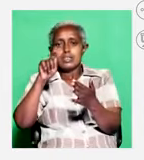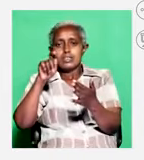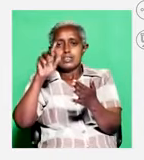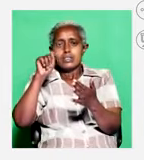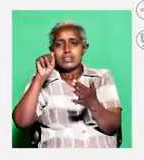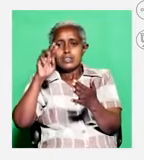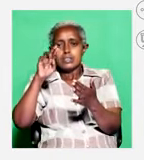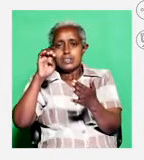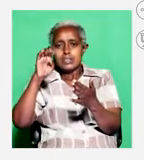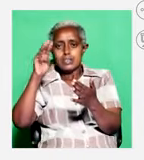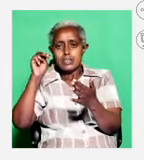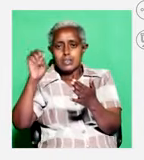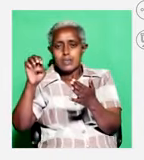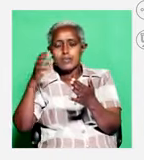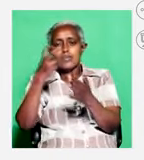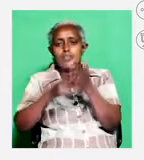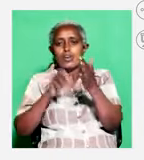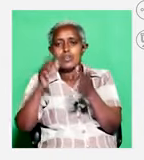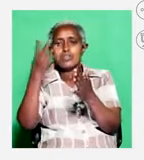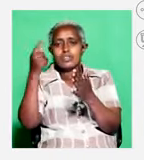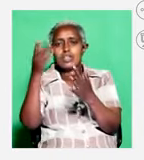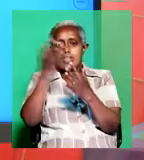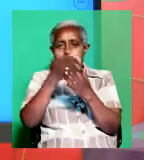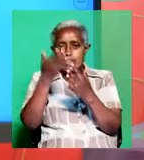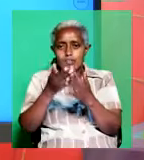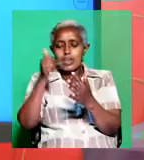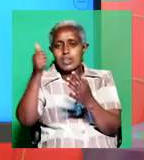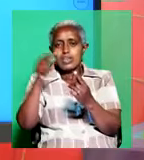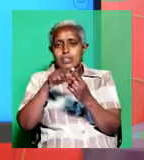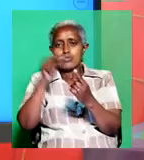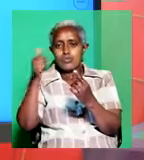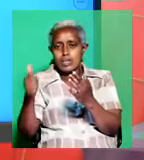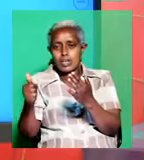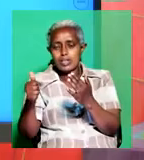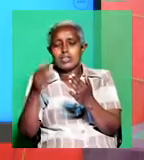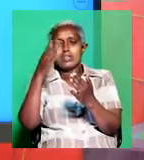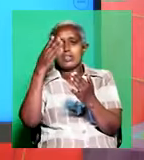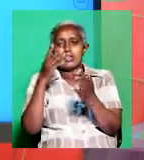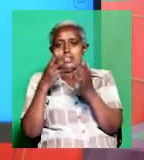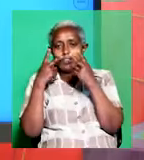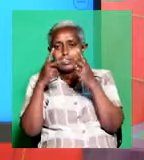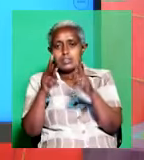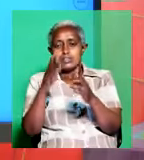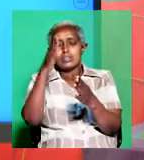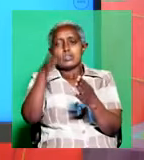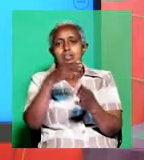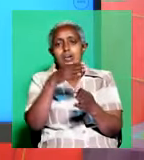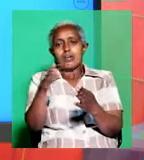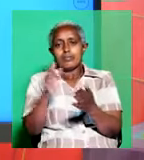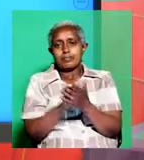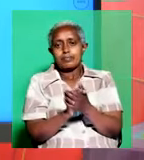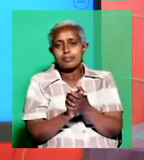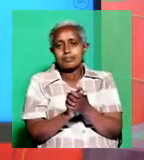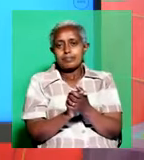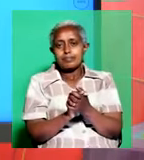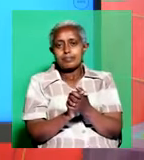on the interval a to a. Let's see the graph.